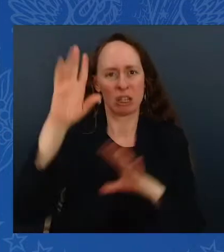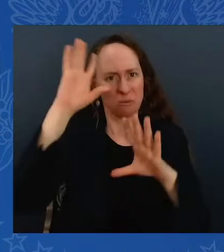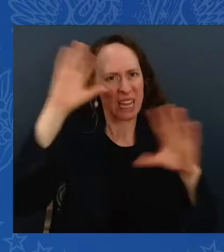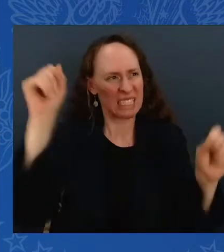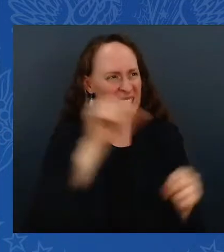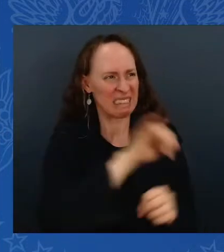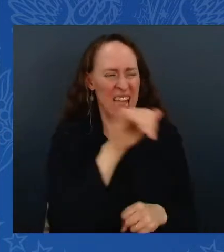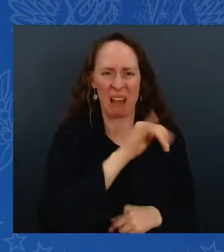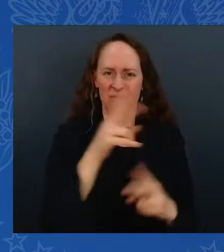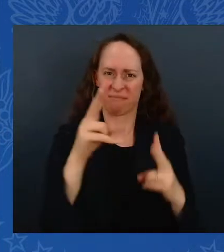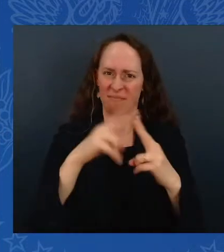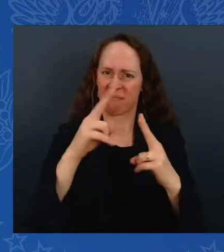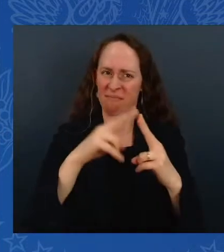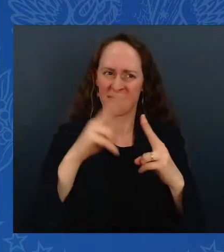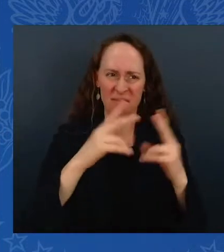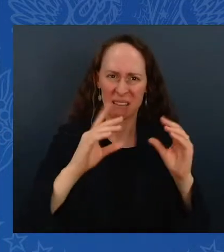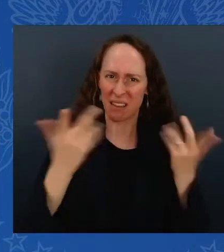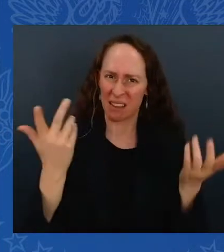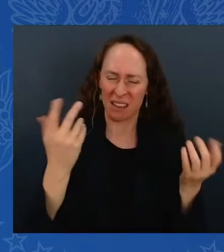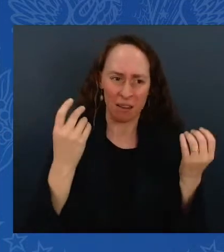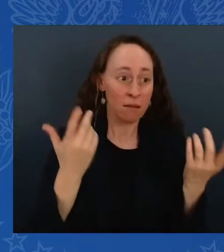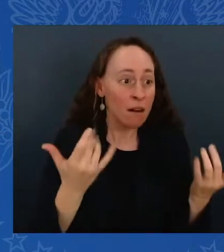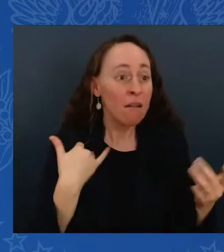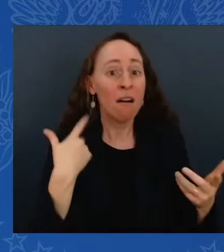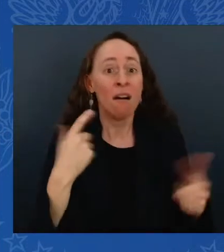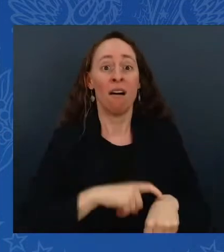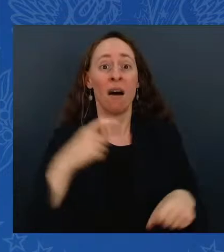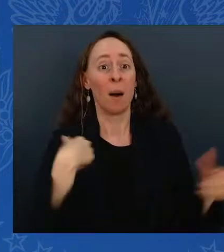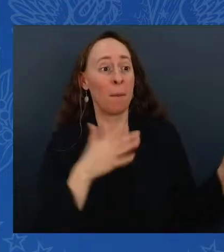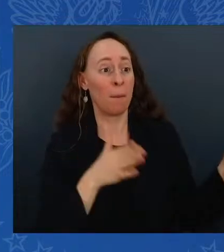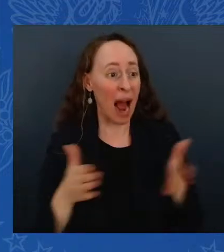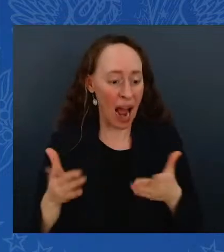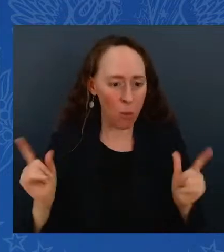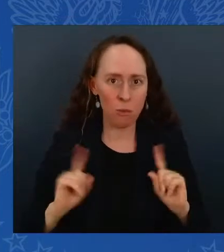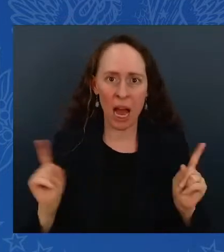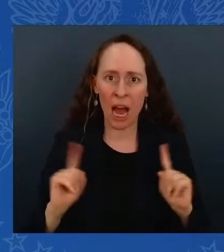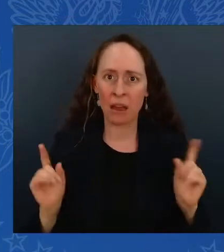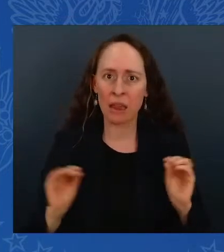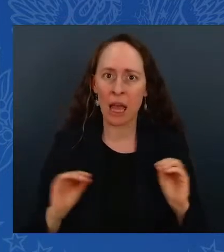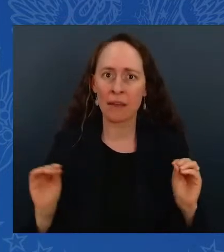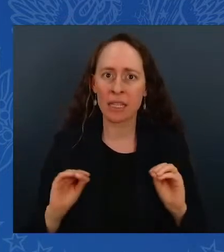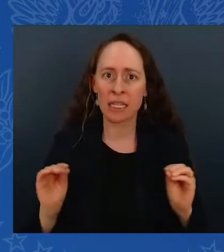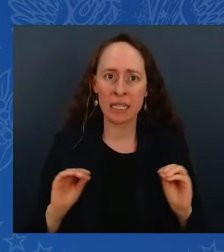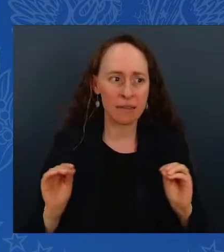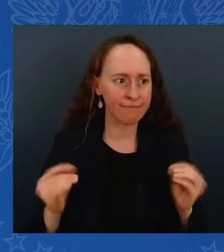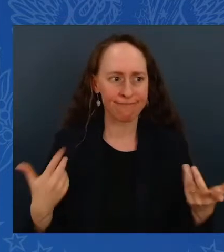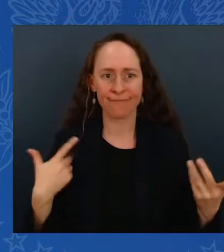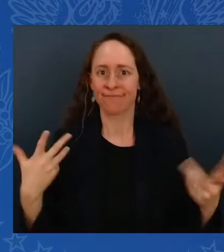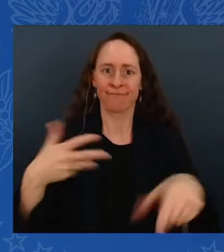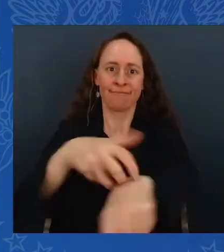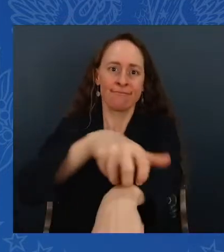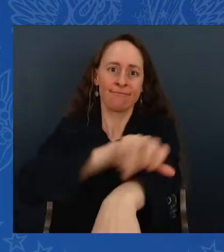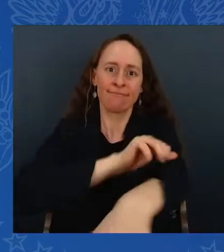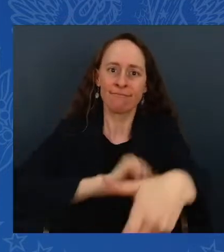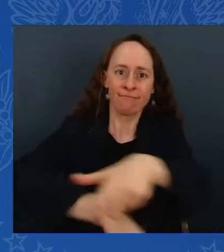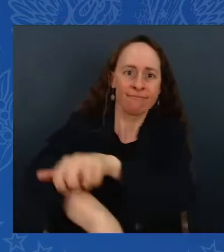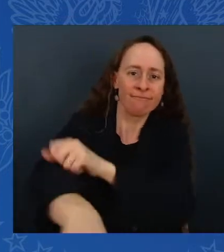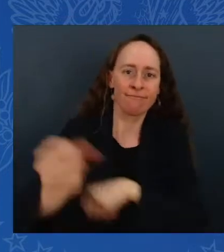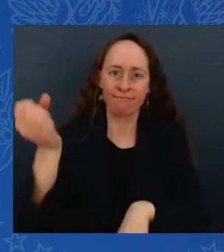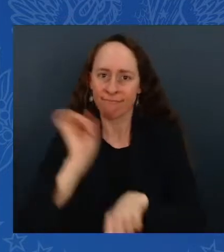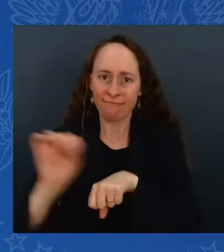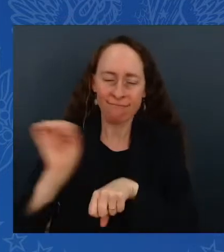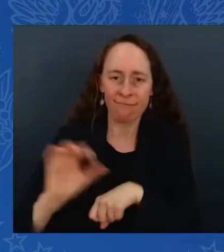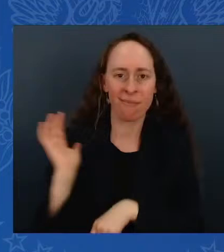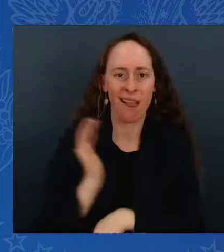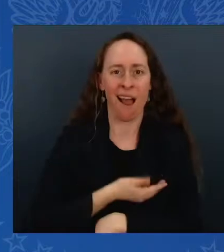get the economy back on its feet. Nothing, virtually nothing. In fact, the nonpartisan Congressional Budget Office predicted we wouldn't see a